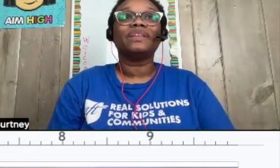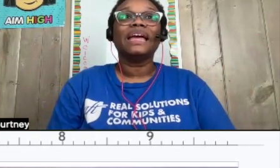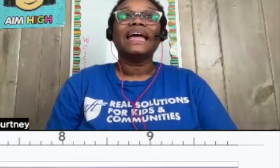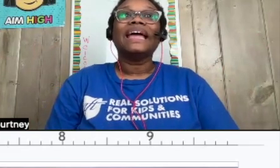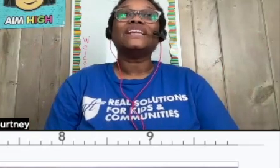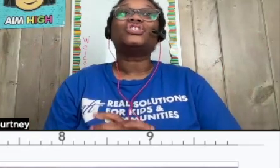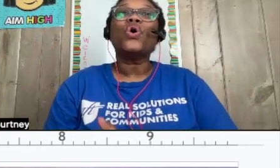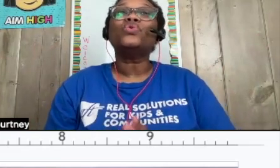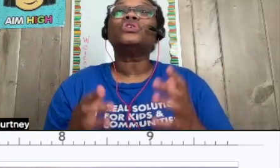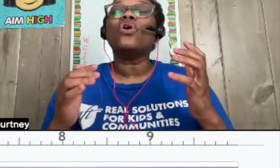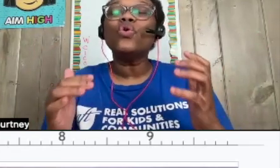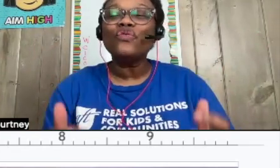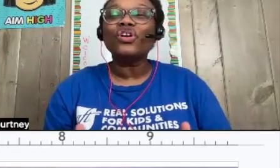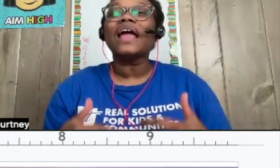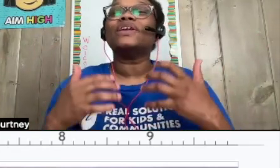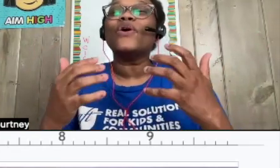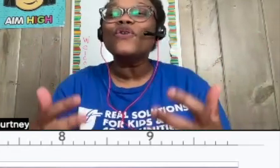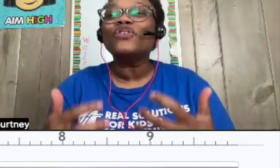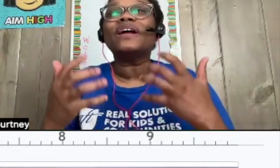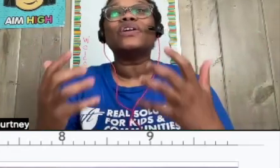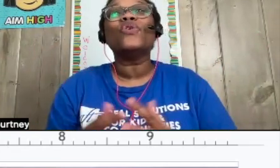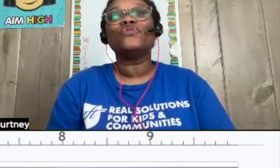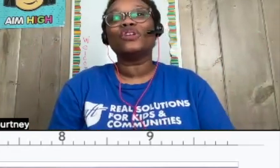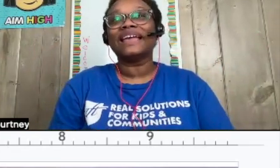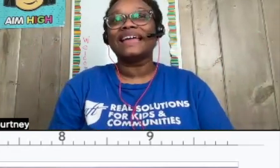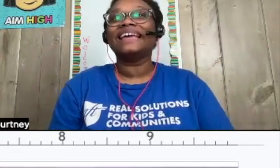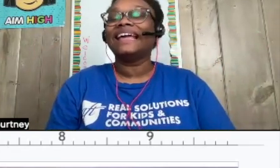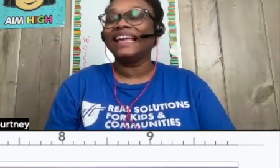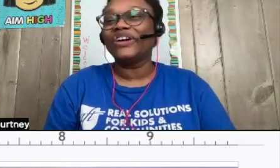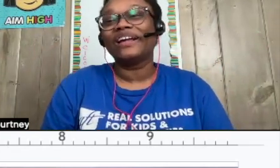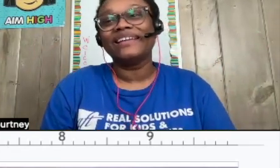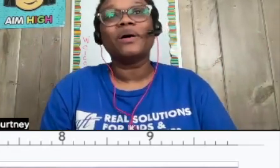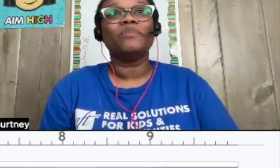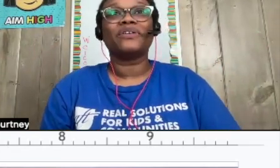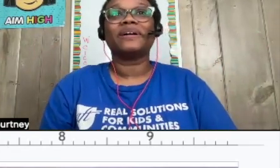1621, is told over and over and over again